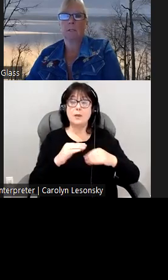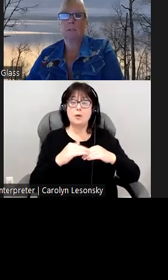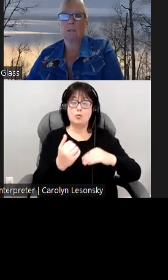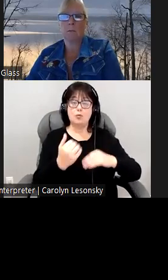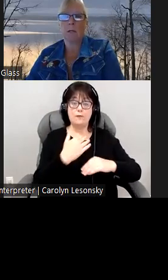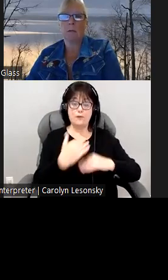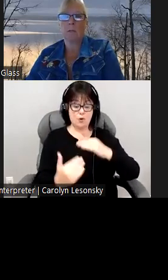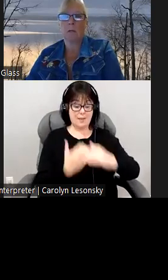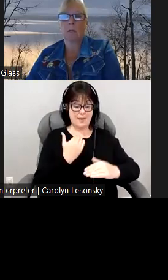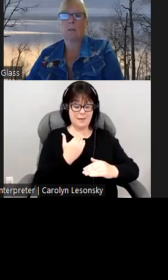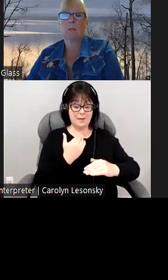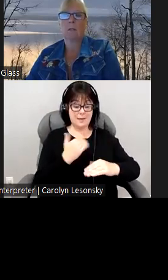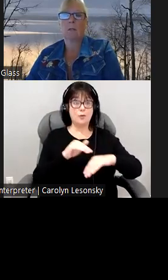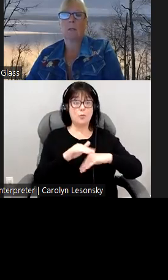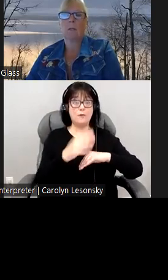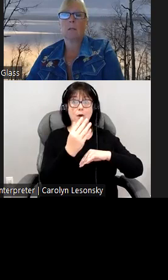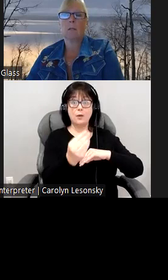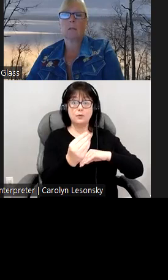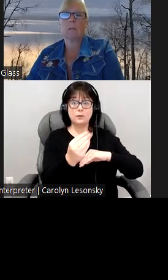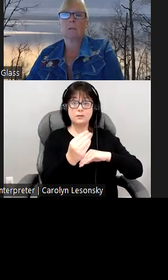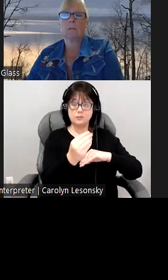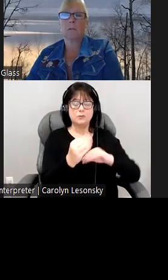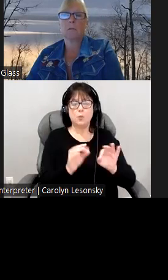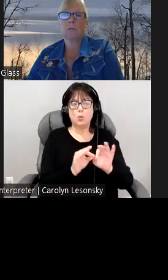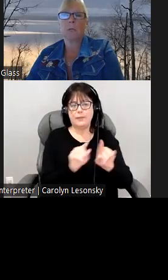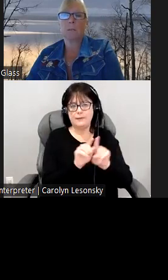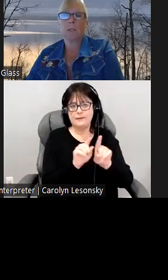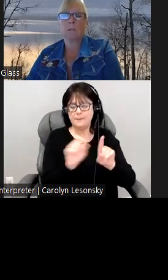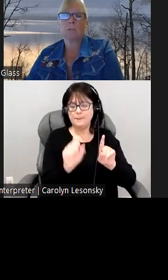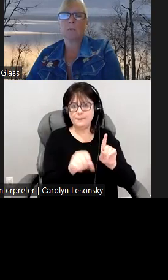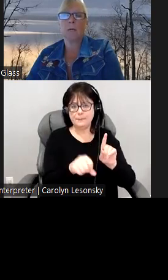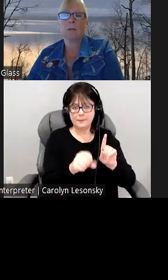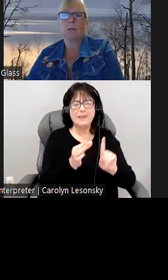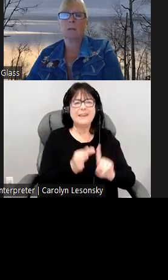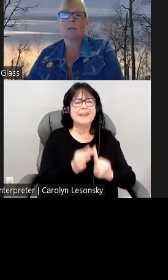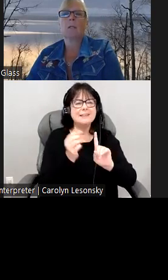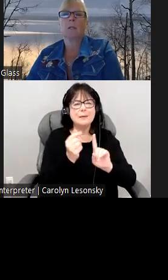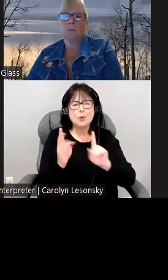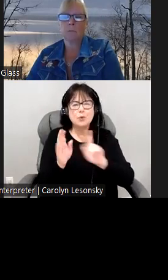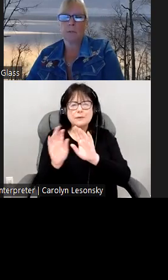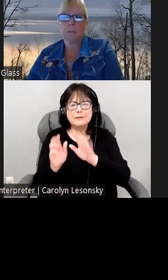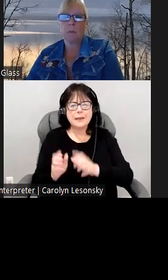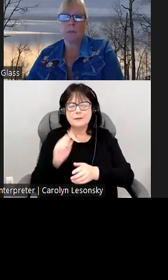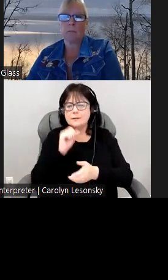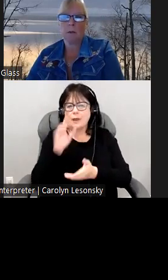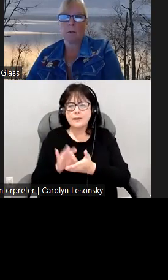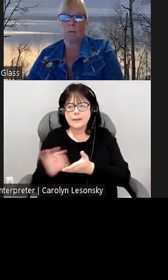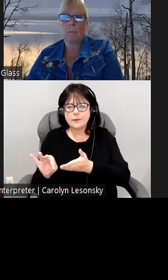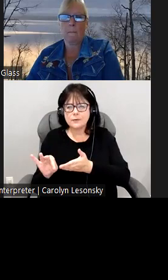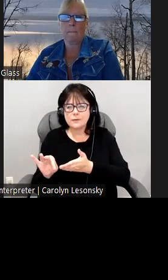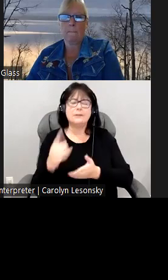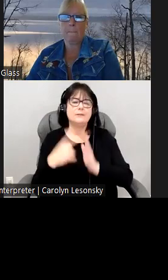Referral ins that don't count are referred in from an LBS service provider and referred in by word of